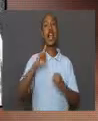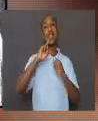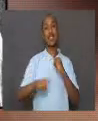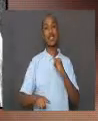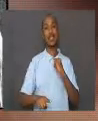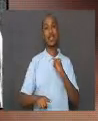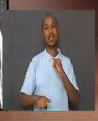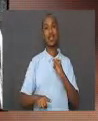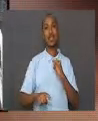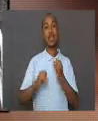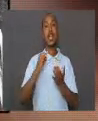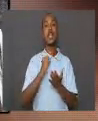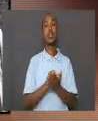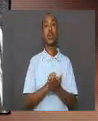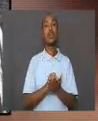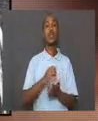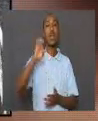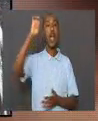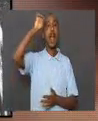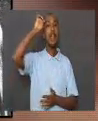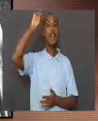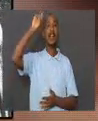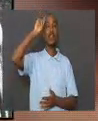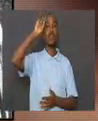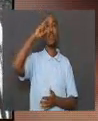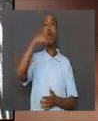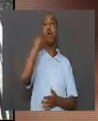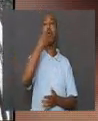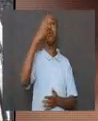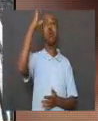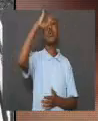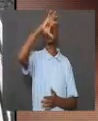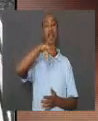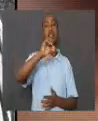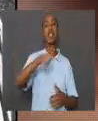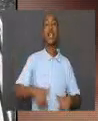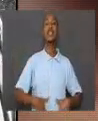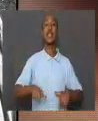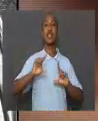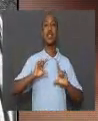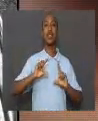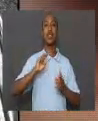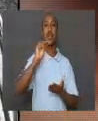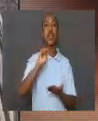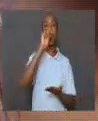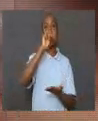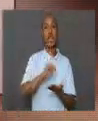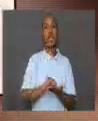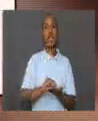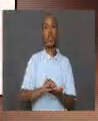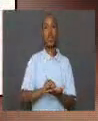Lastly, it was Ernest Rutherford who discovered the existence of the nucleus, which